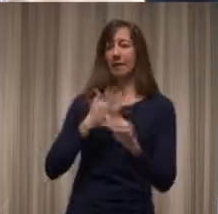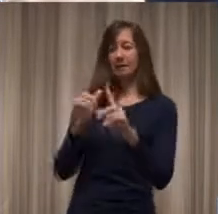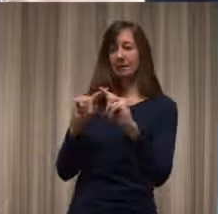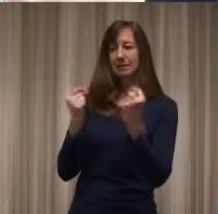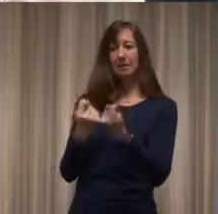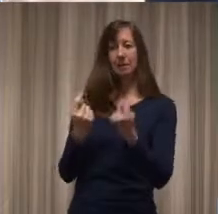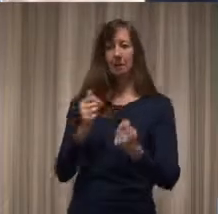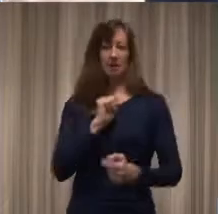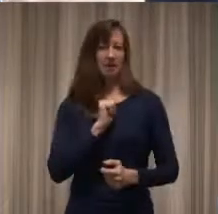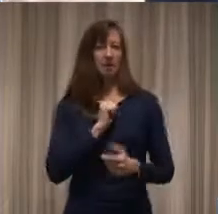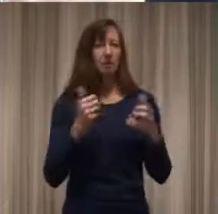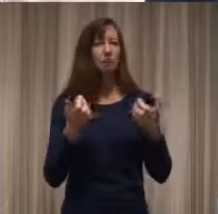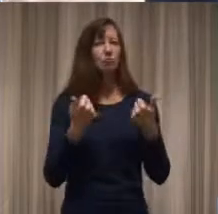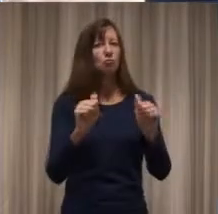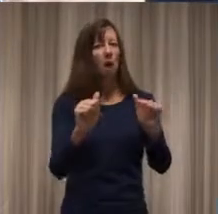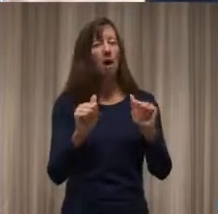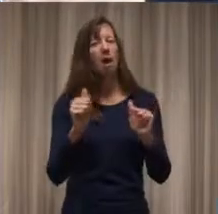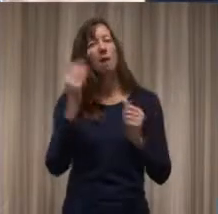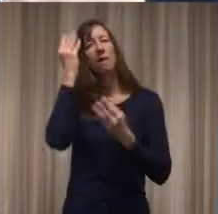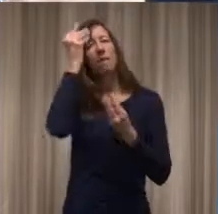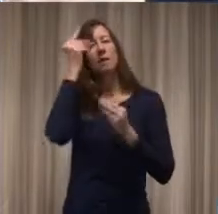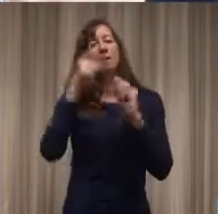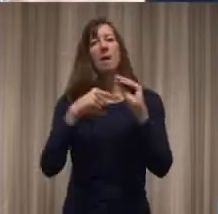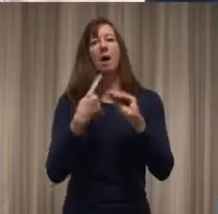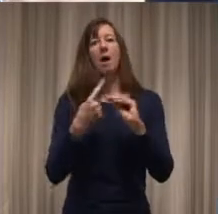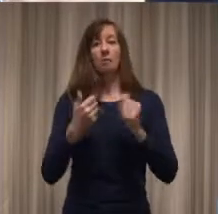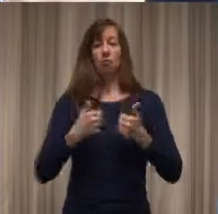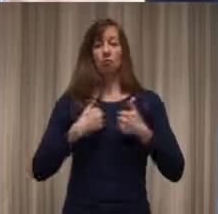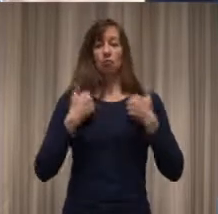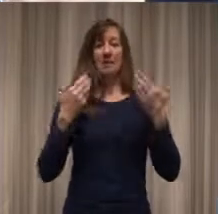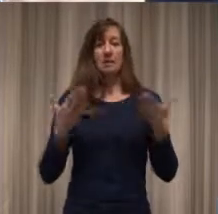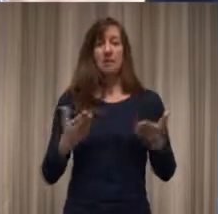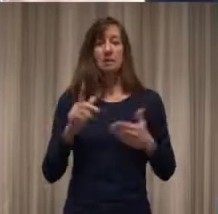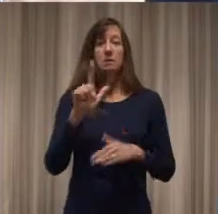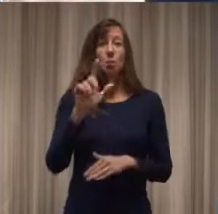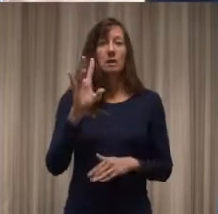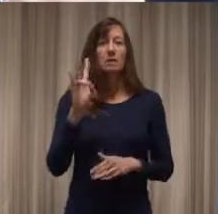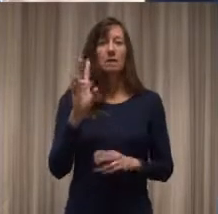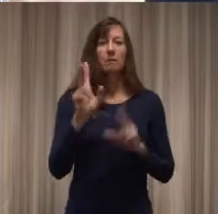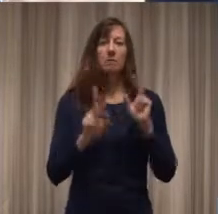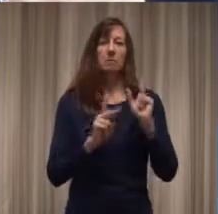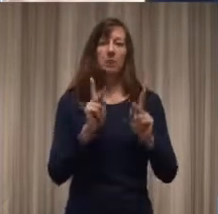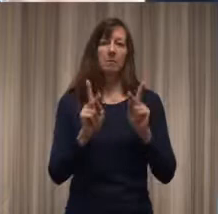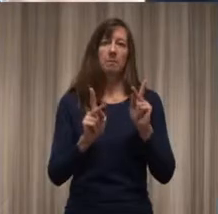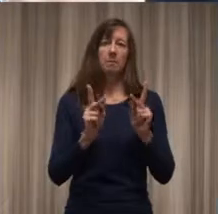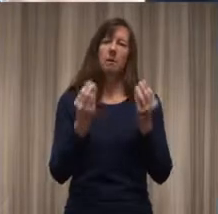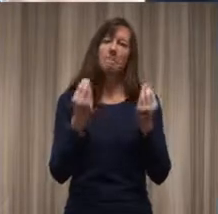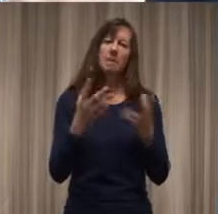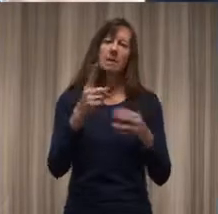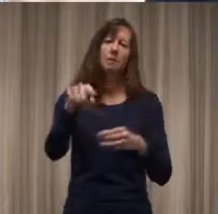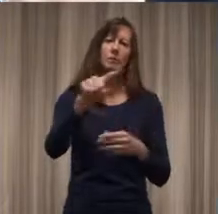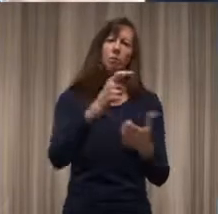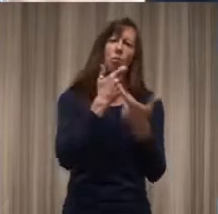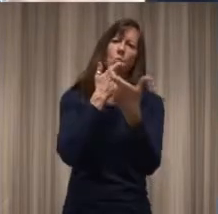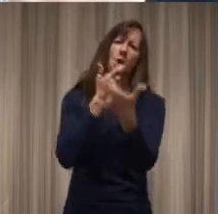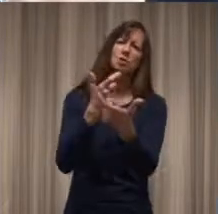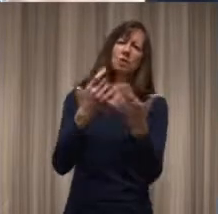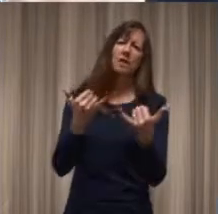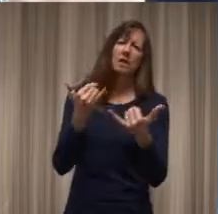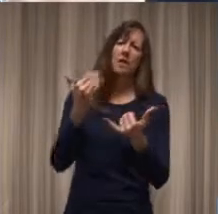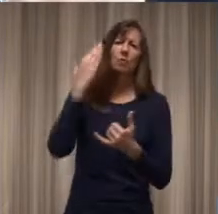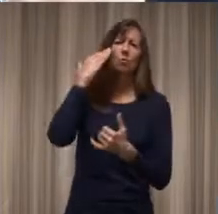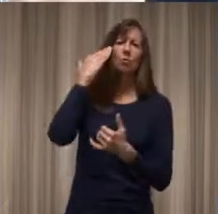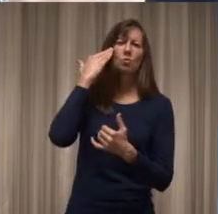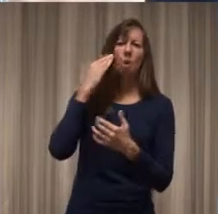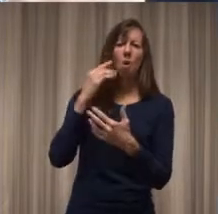those 27 residents. Many of you watching probably know one or more of them or related to one or more of them. They are